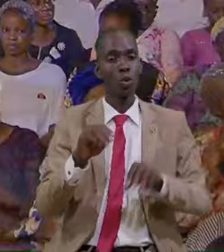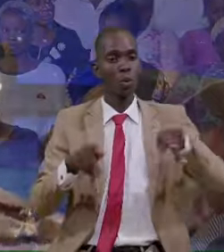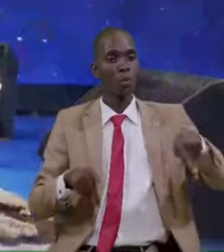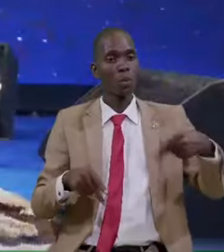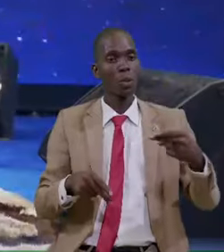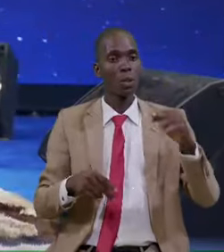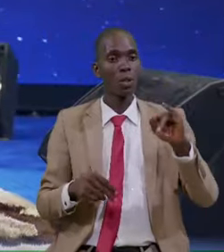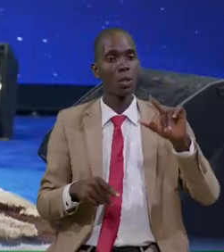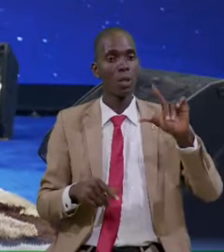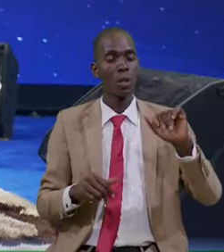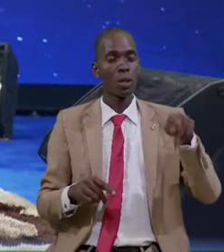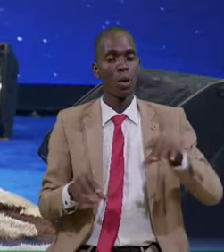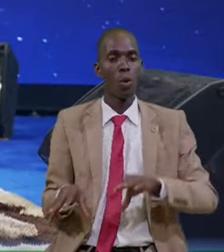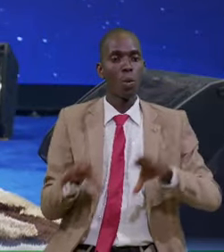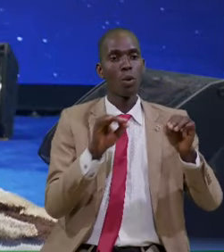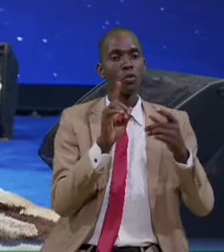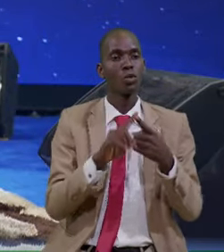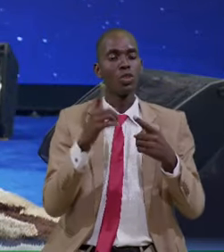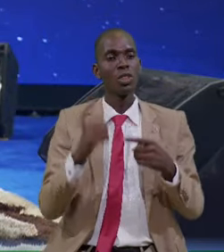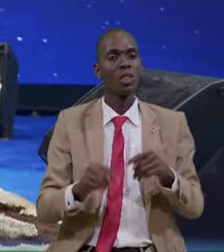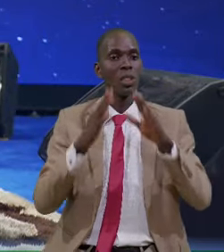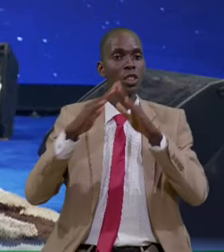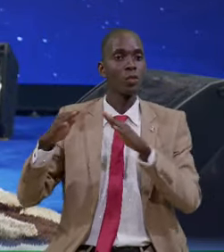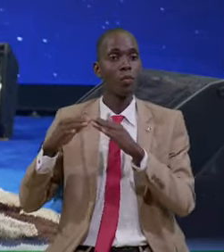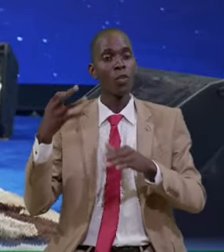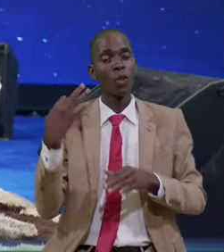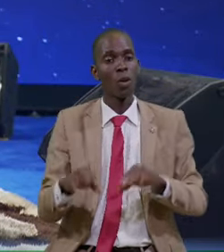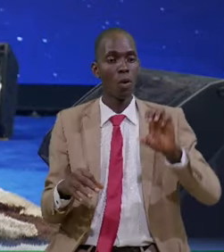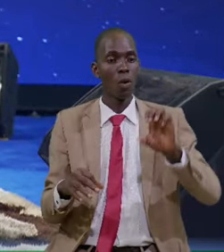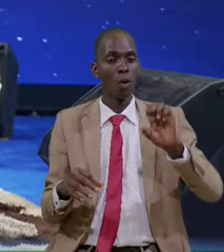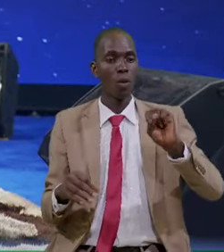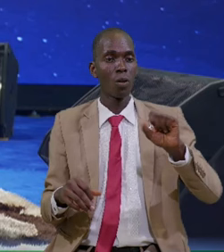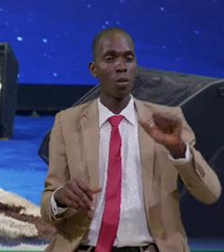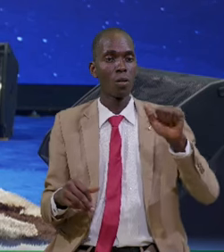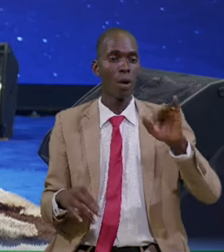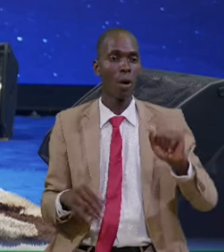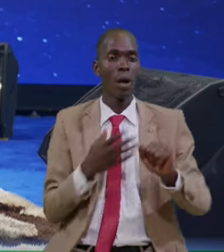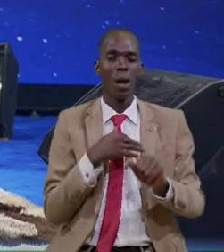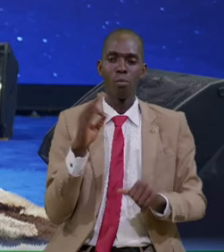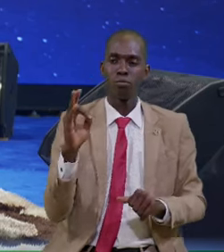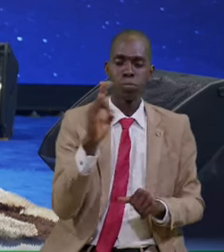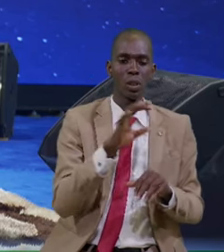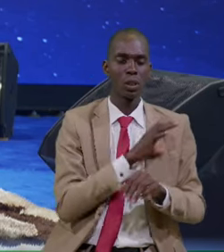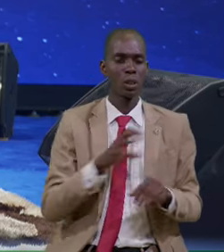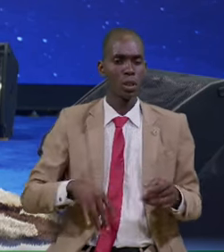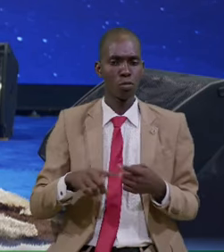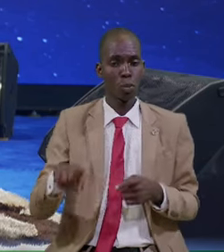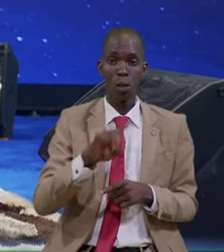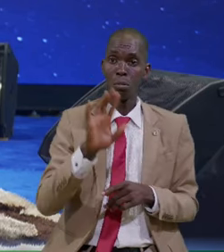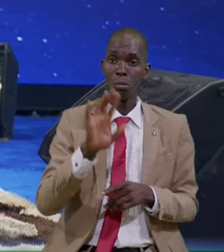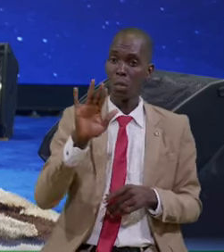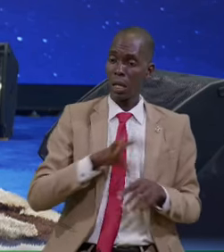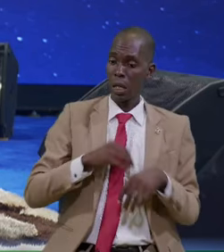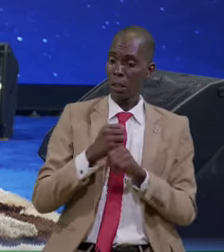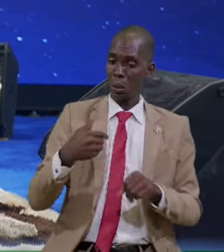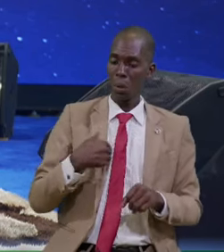the city of Samaria and preached Christ unto them. He said, Christ saved me and Christ will save you. Christ healed